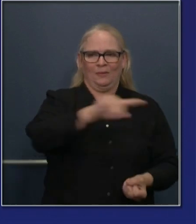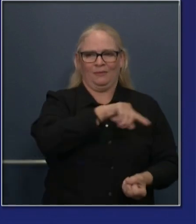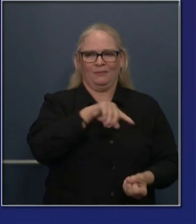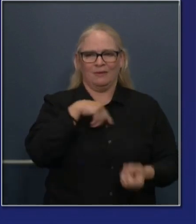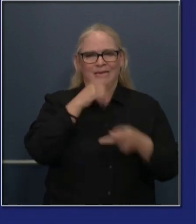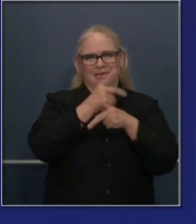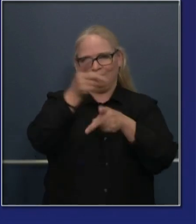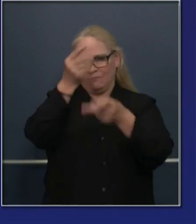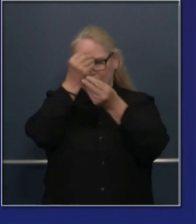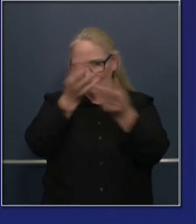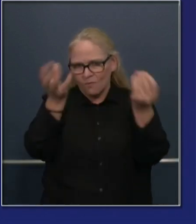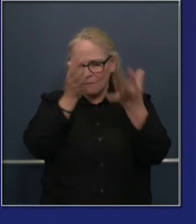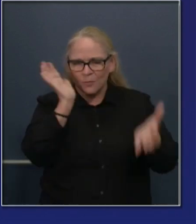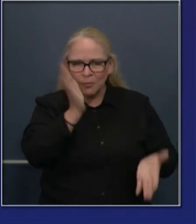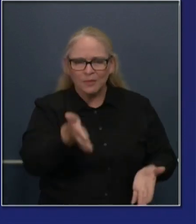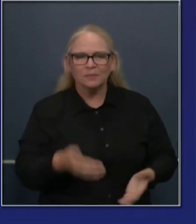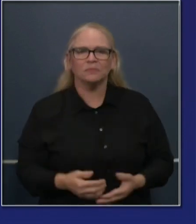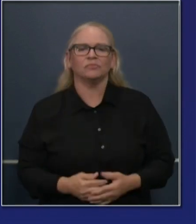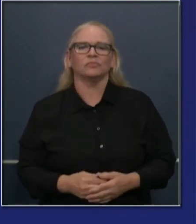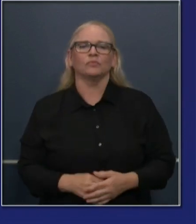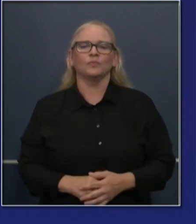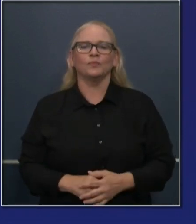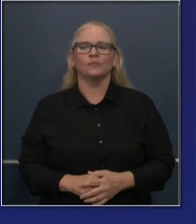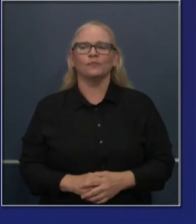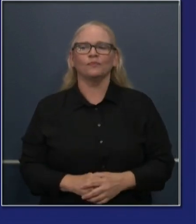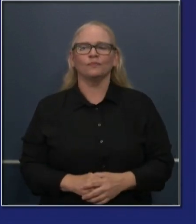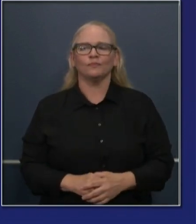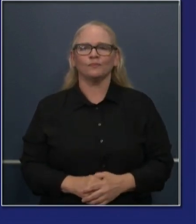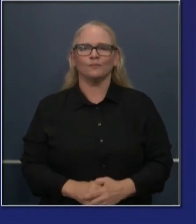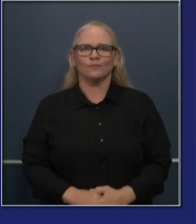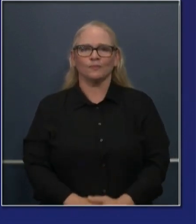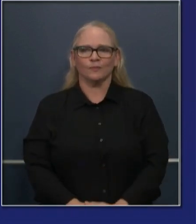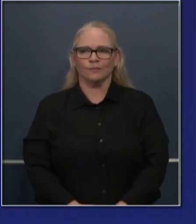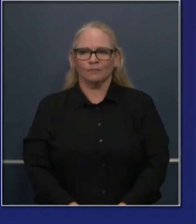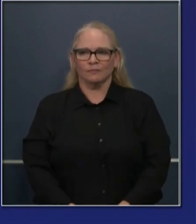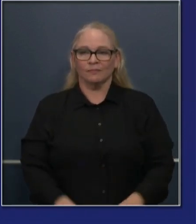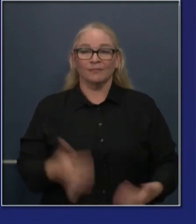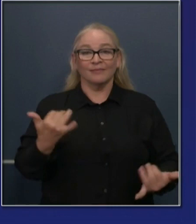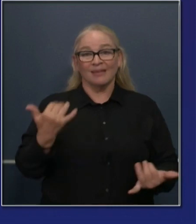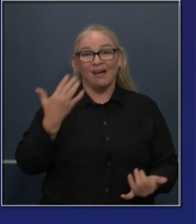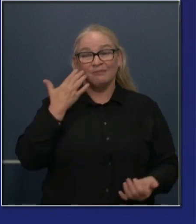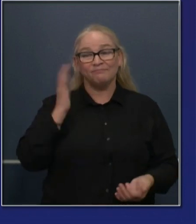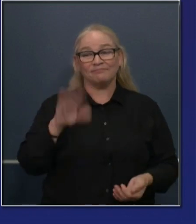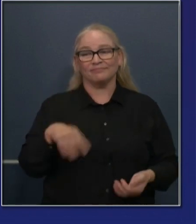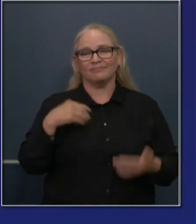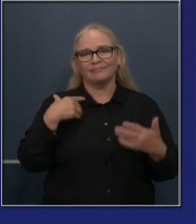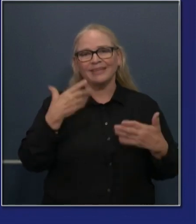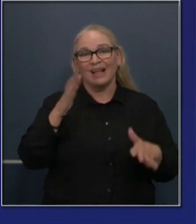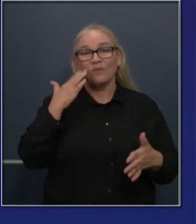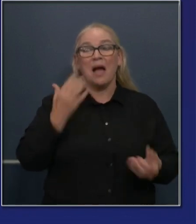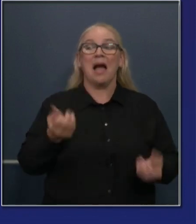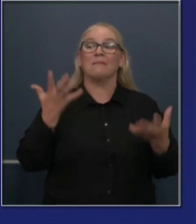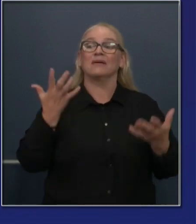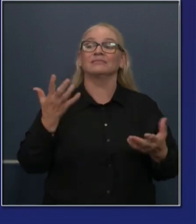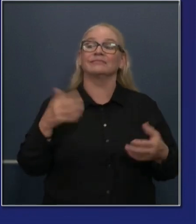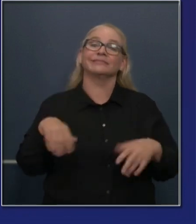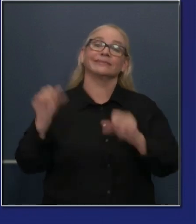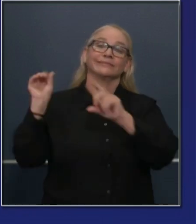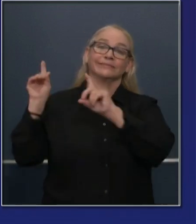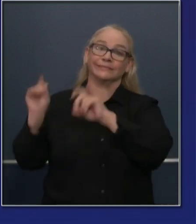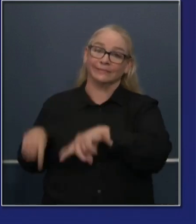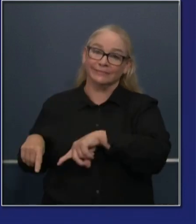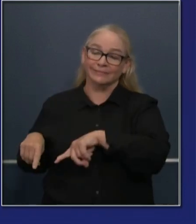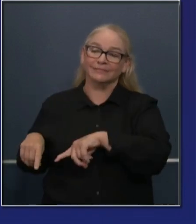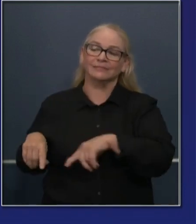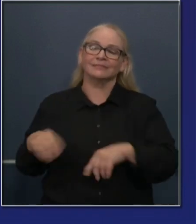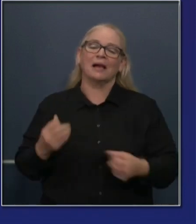But speaking of updating, we do on a consistent basis update you on the total case numbers as it relates